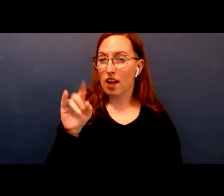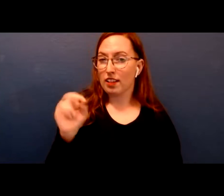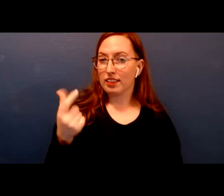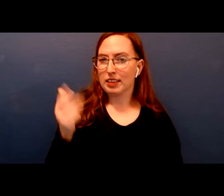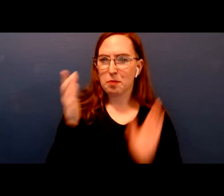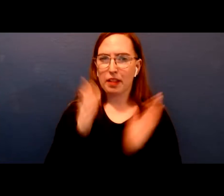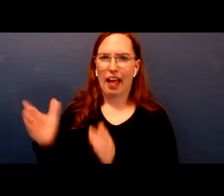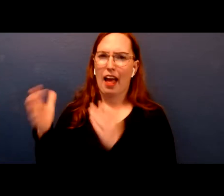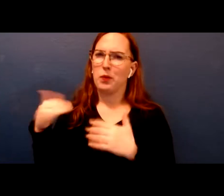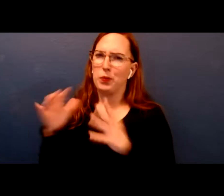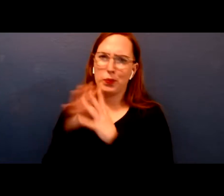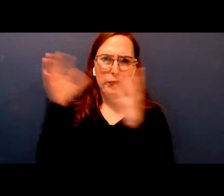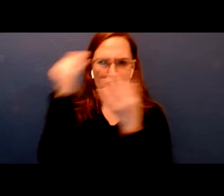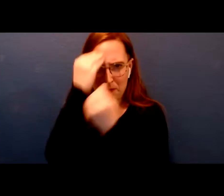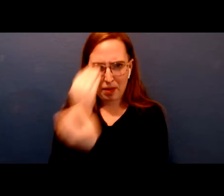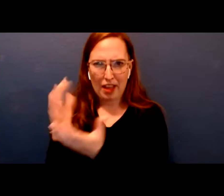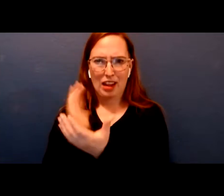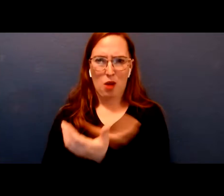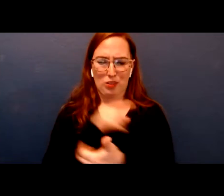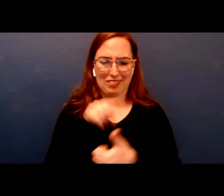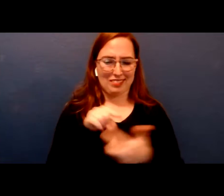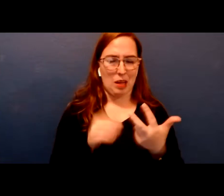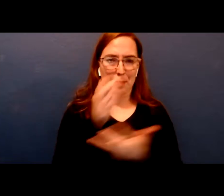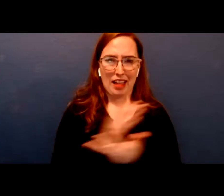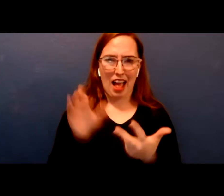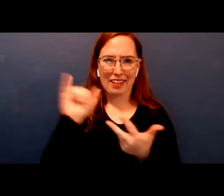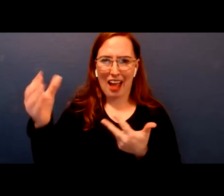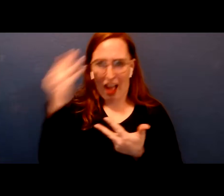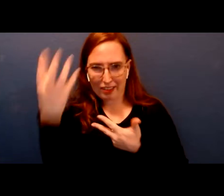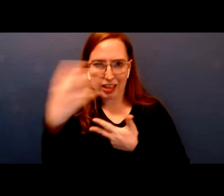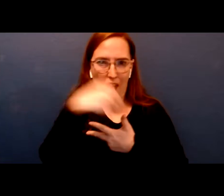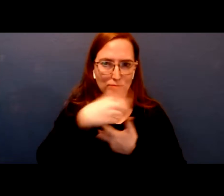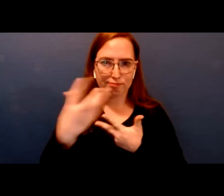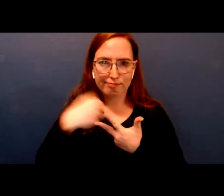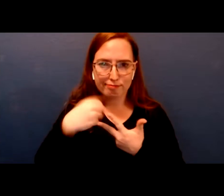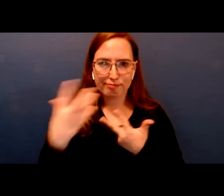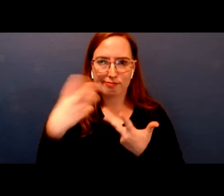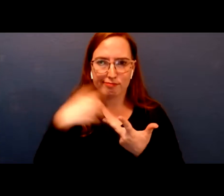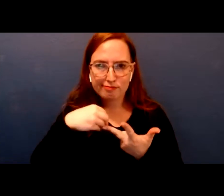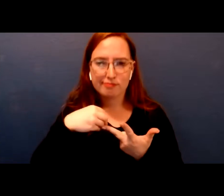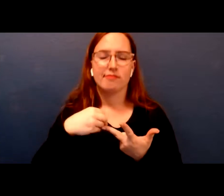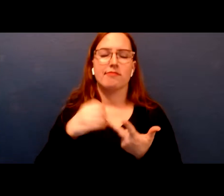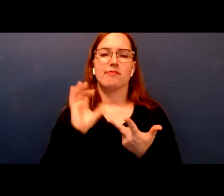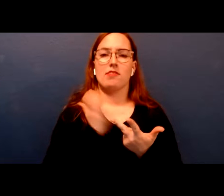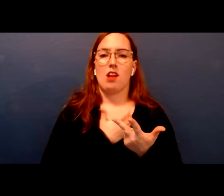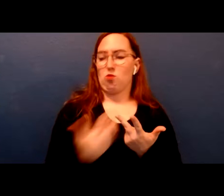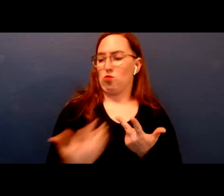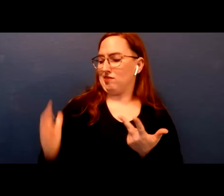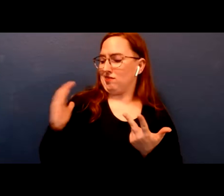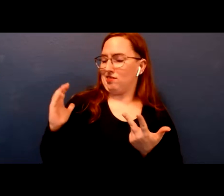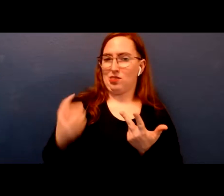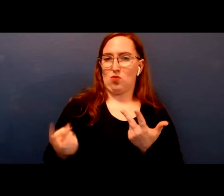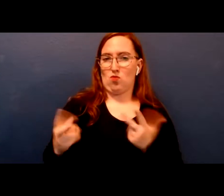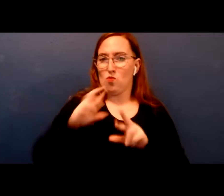you've seen here tonight. It was baked into the 2 previous reports done, site assessments done for this